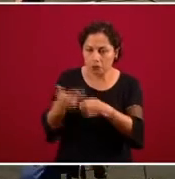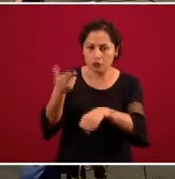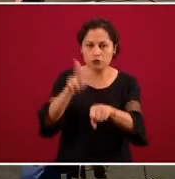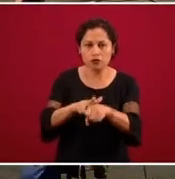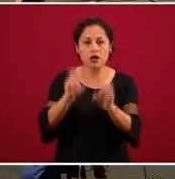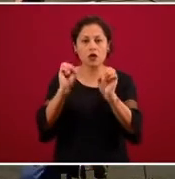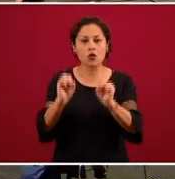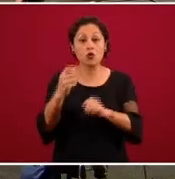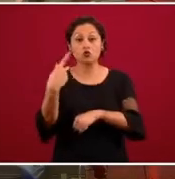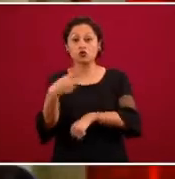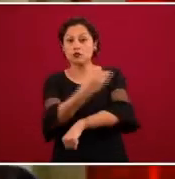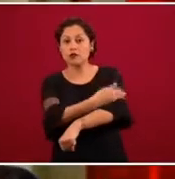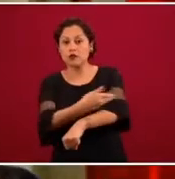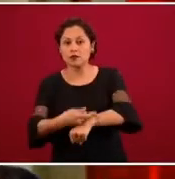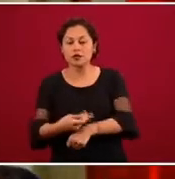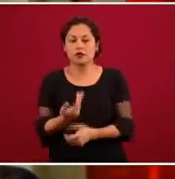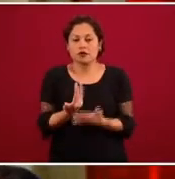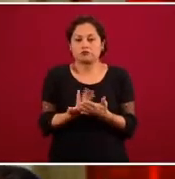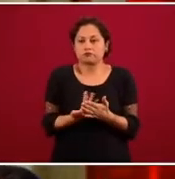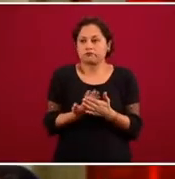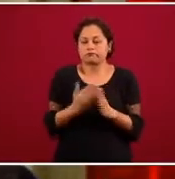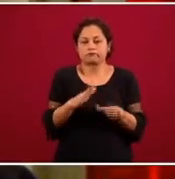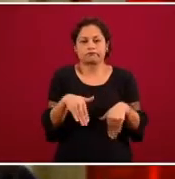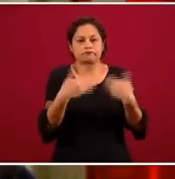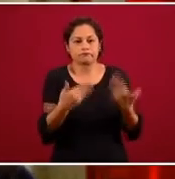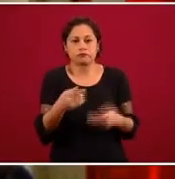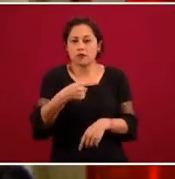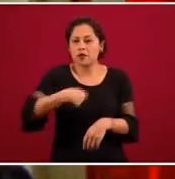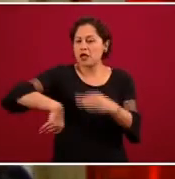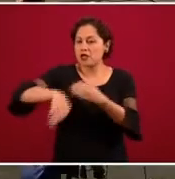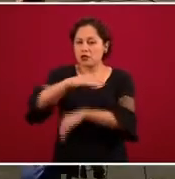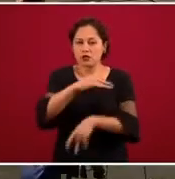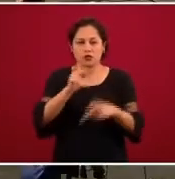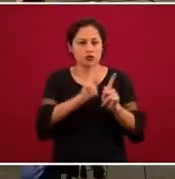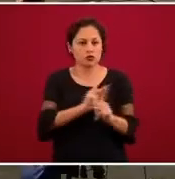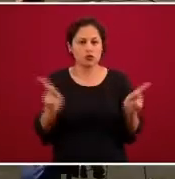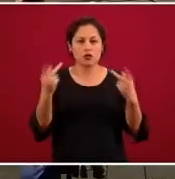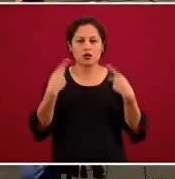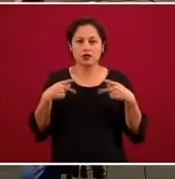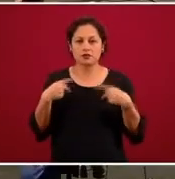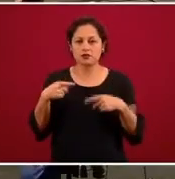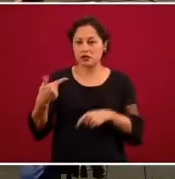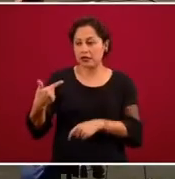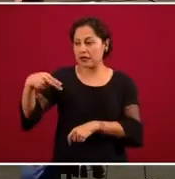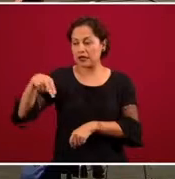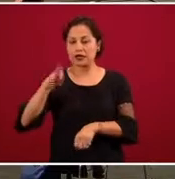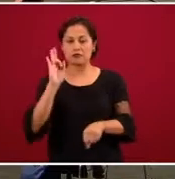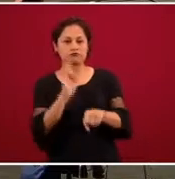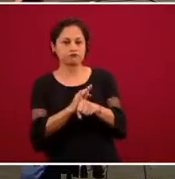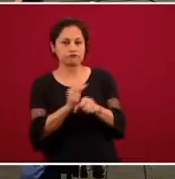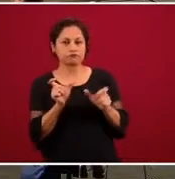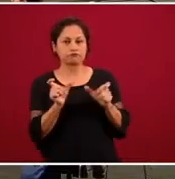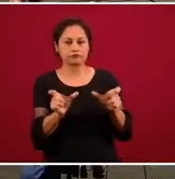medical attention their family members are getting. Next slide, please.